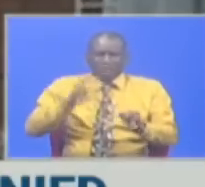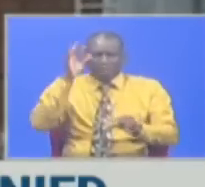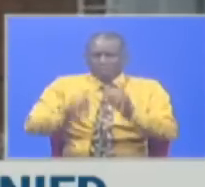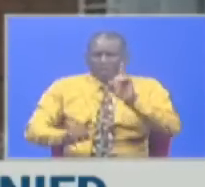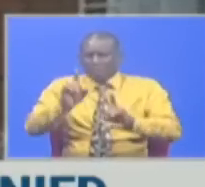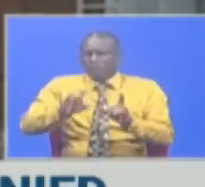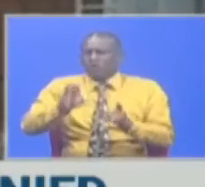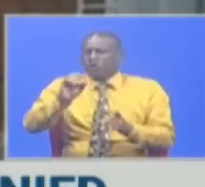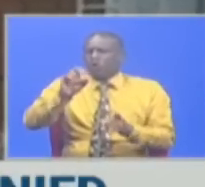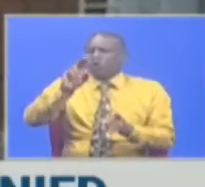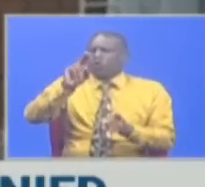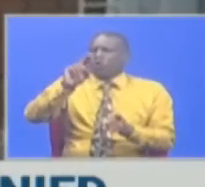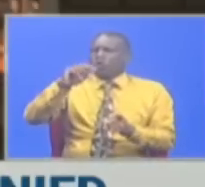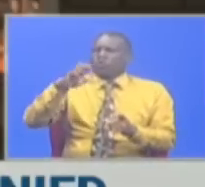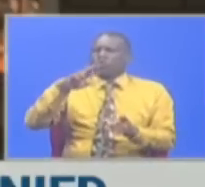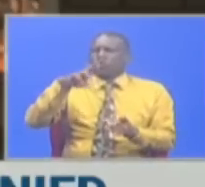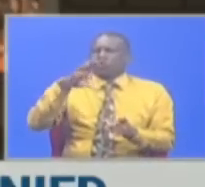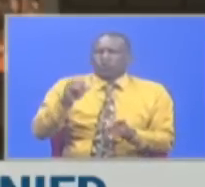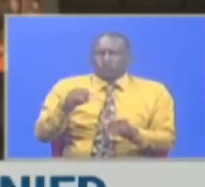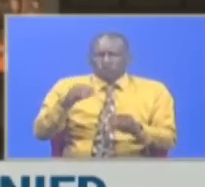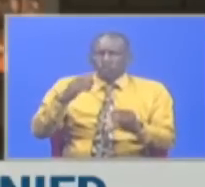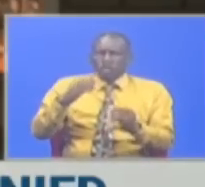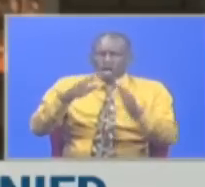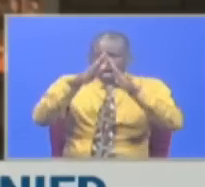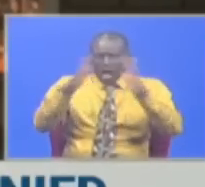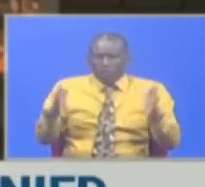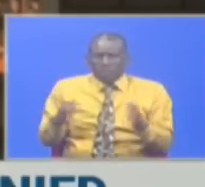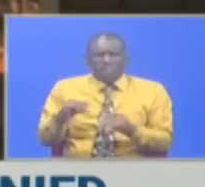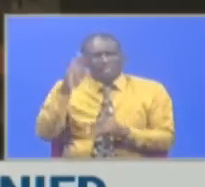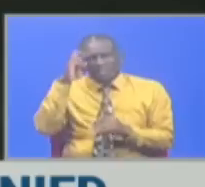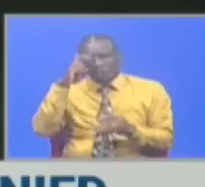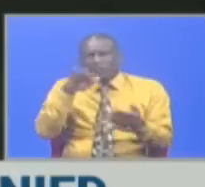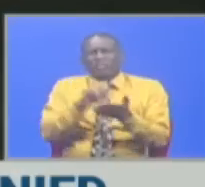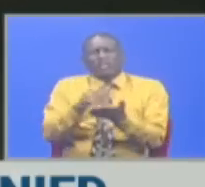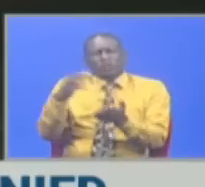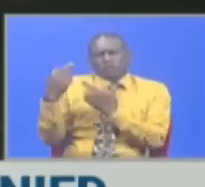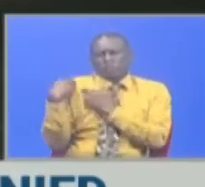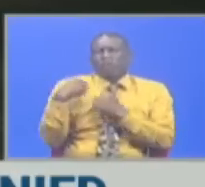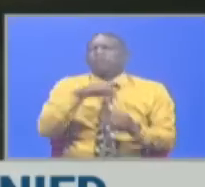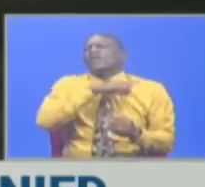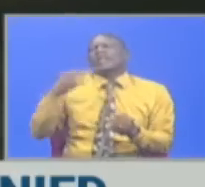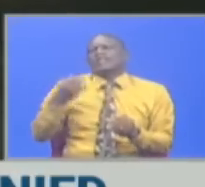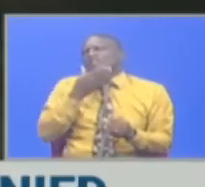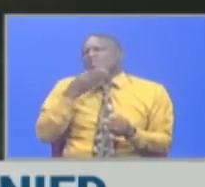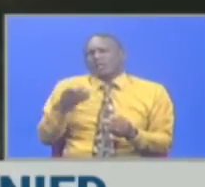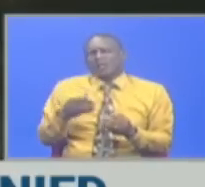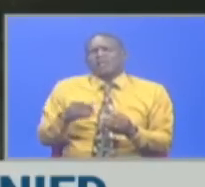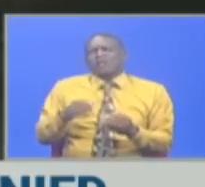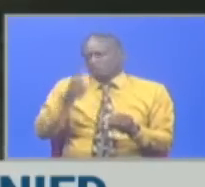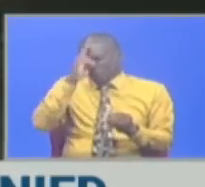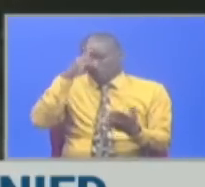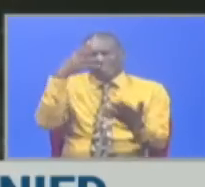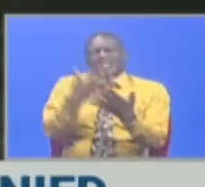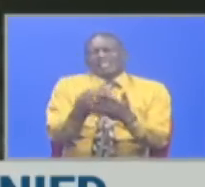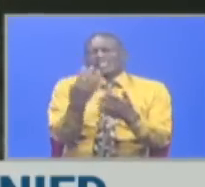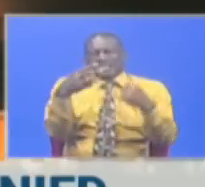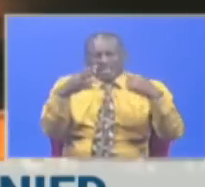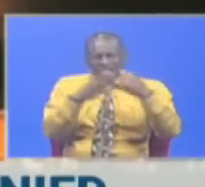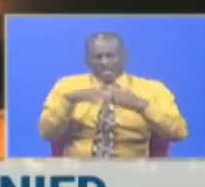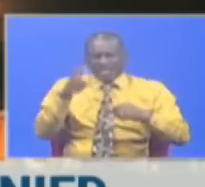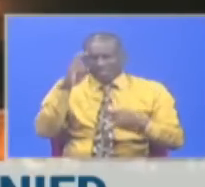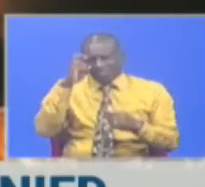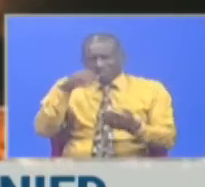Ongoro's homestead on suspicion that he was behind the killing. Police arrested 9 suspects, including Samuel